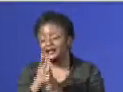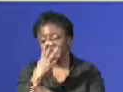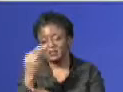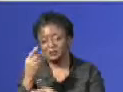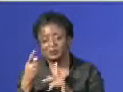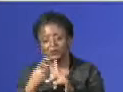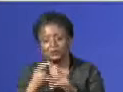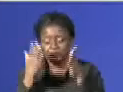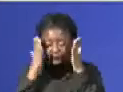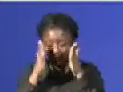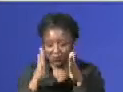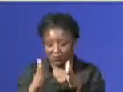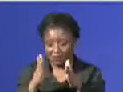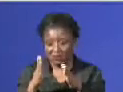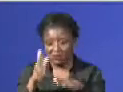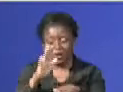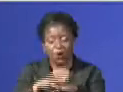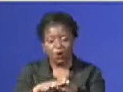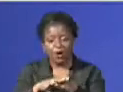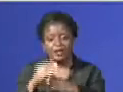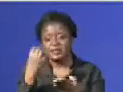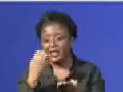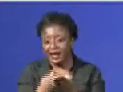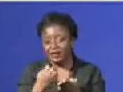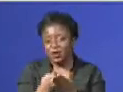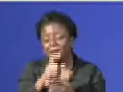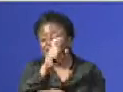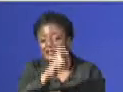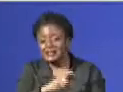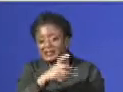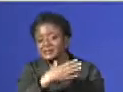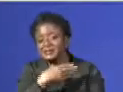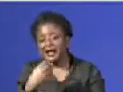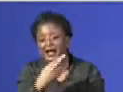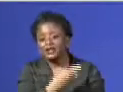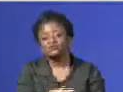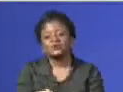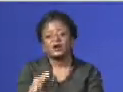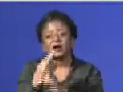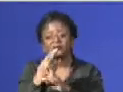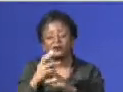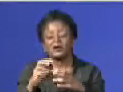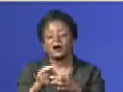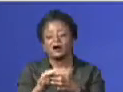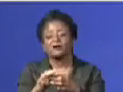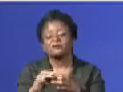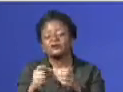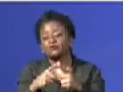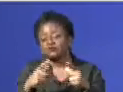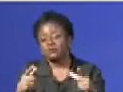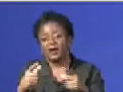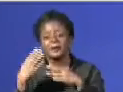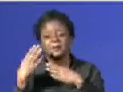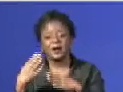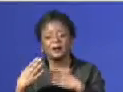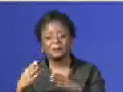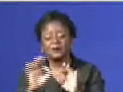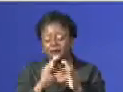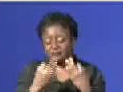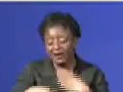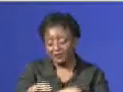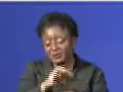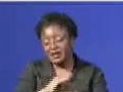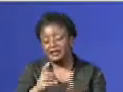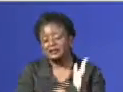to focus on the economic needs and recovery of Grand Bahama, Family